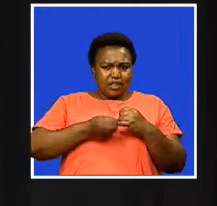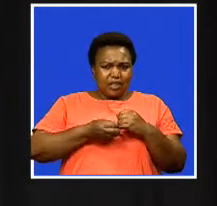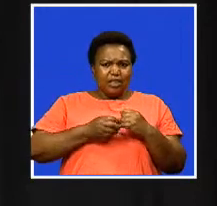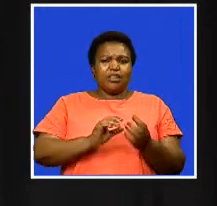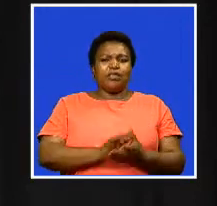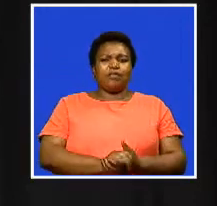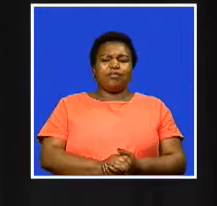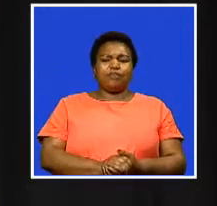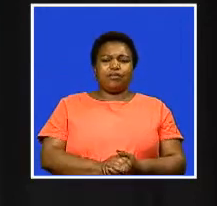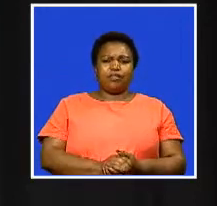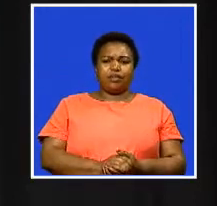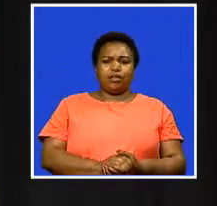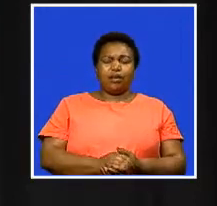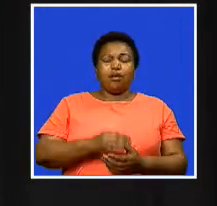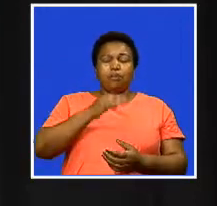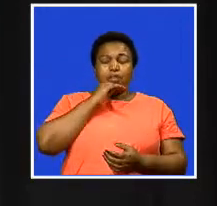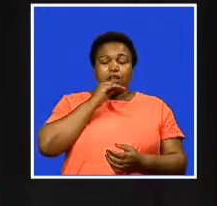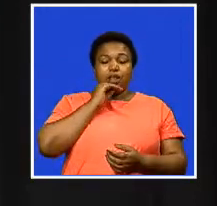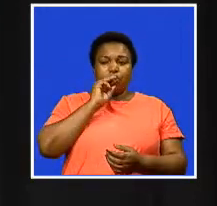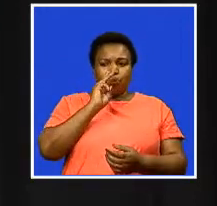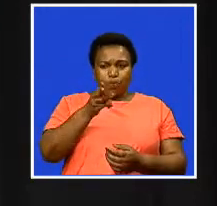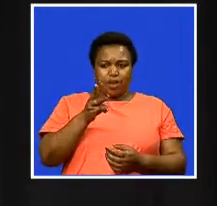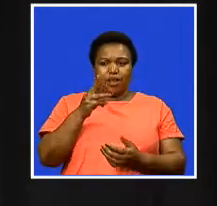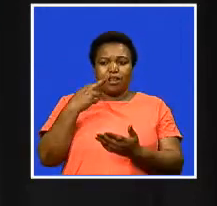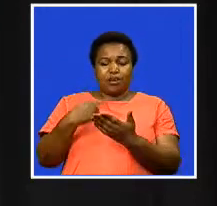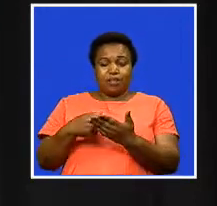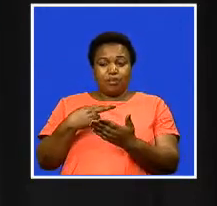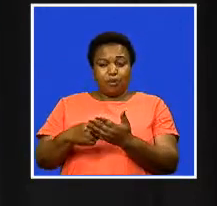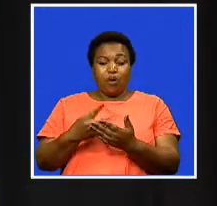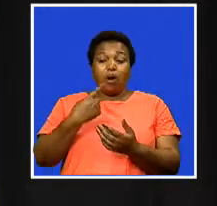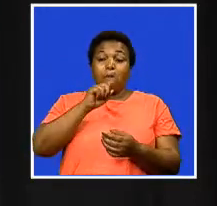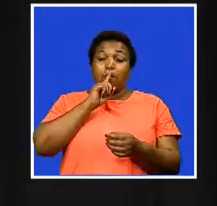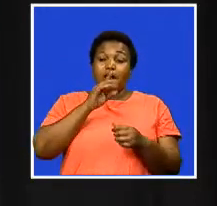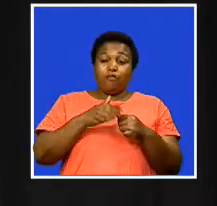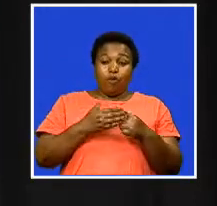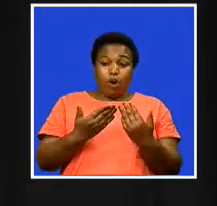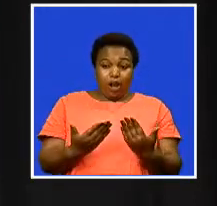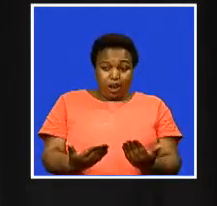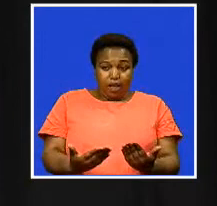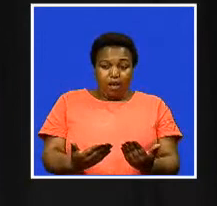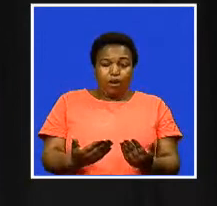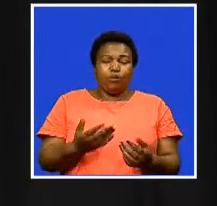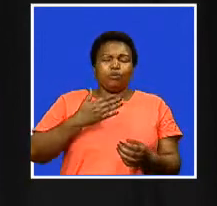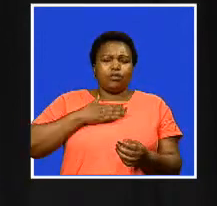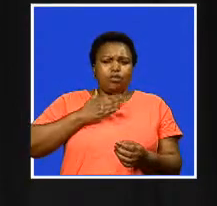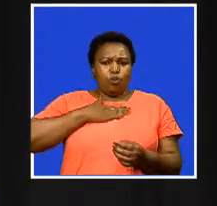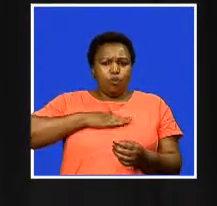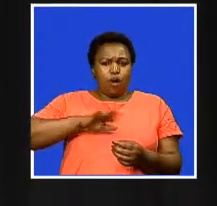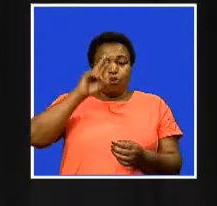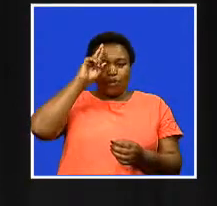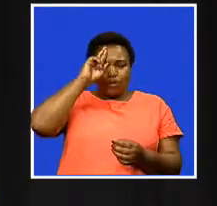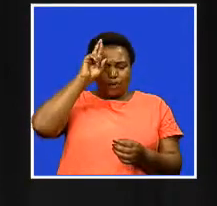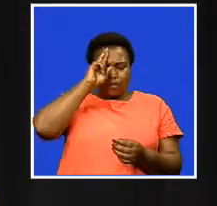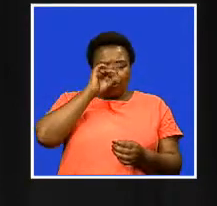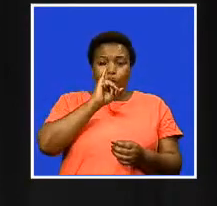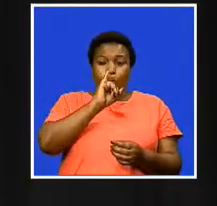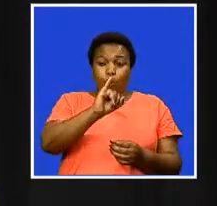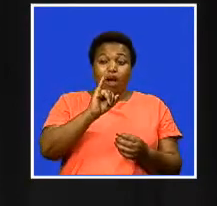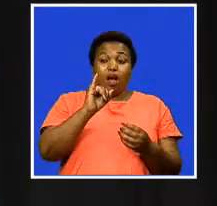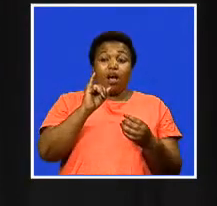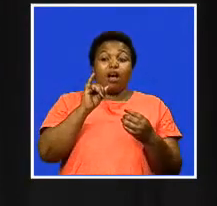excellency uta sawukhona ukuthi sikubike lo kodwa esiveni kwamanje sifuna ukuthi sikhumbule imessage ibe